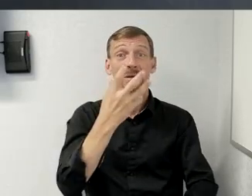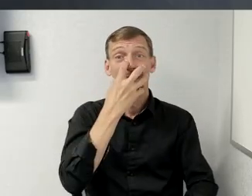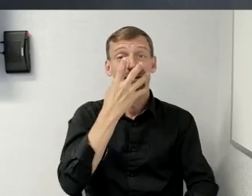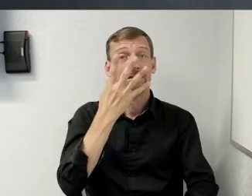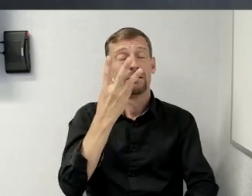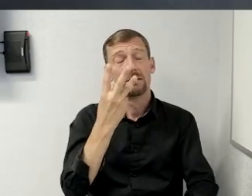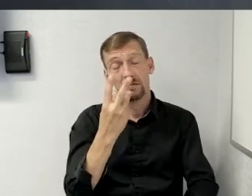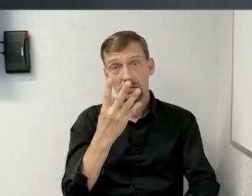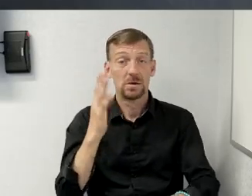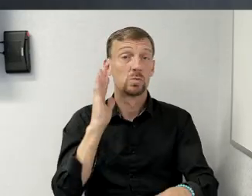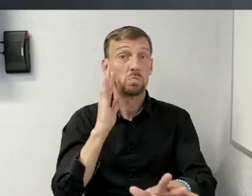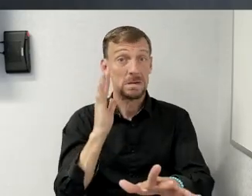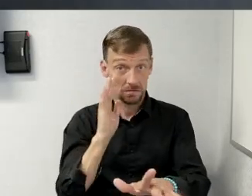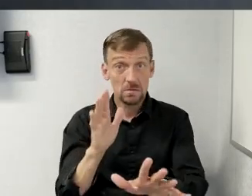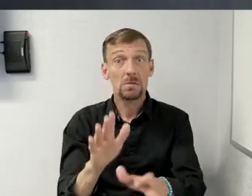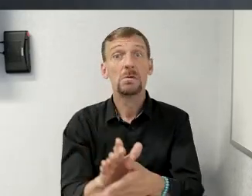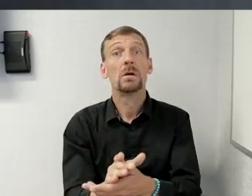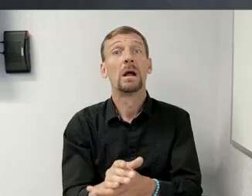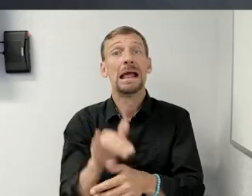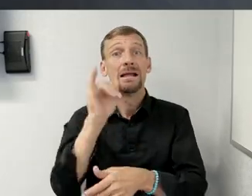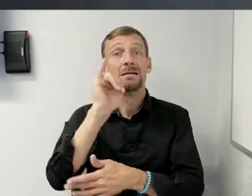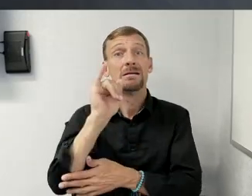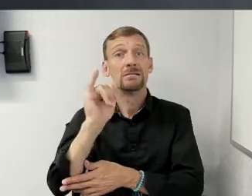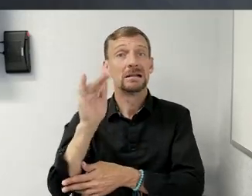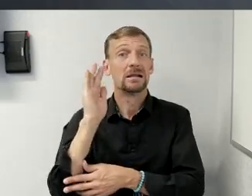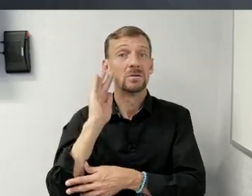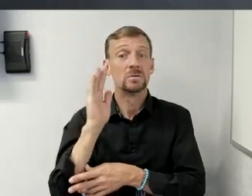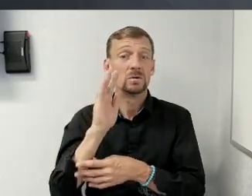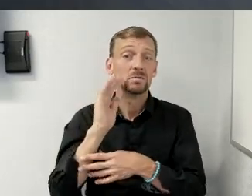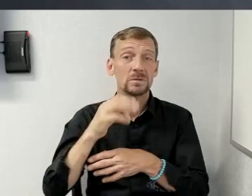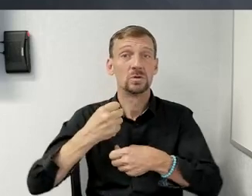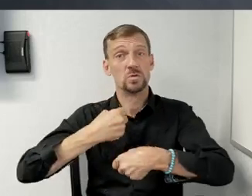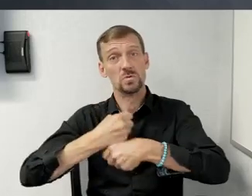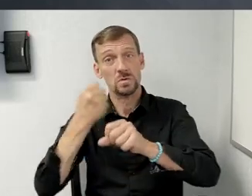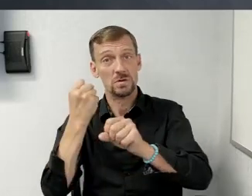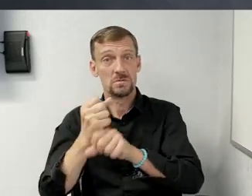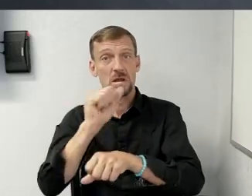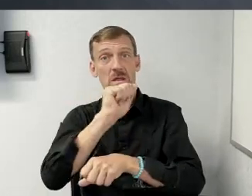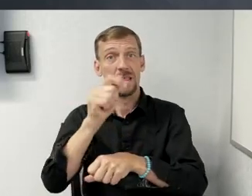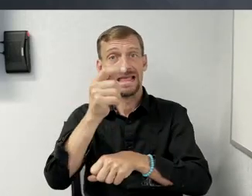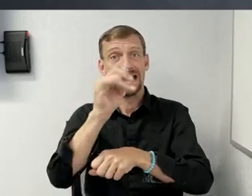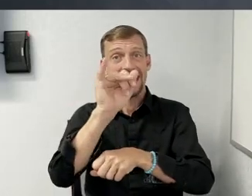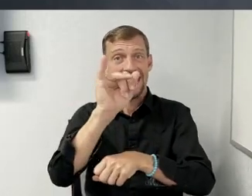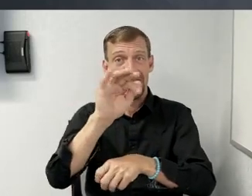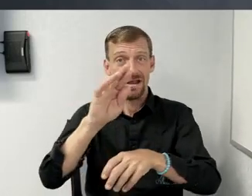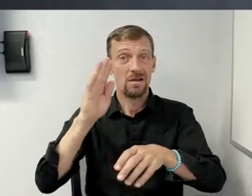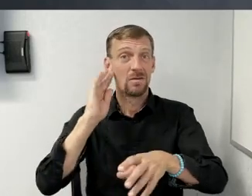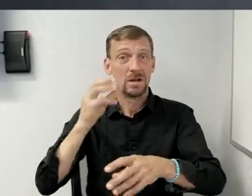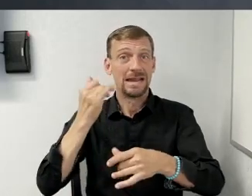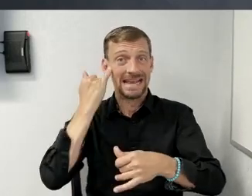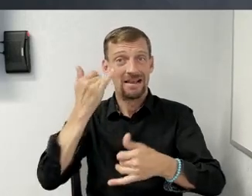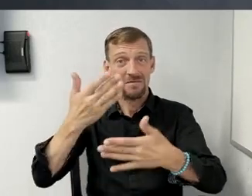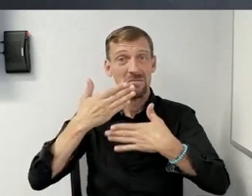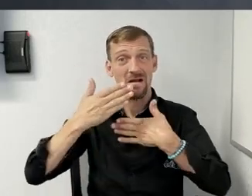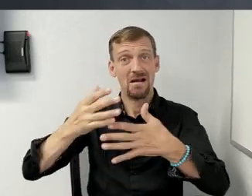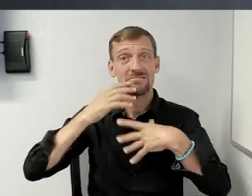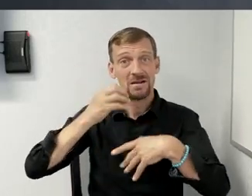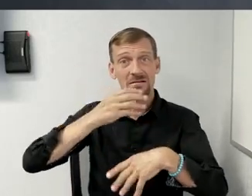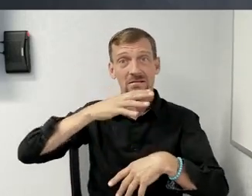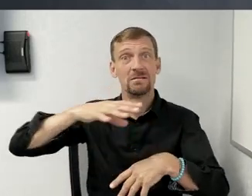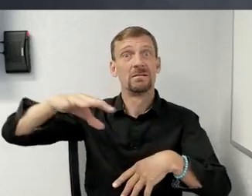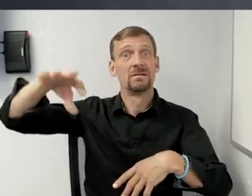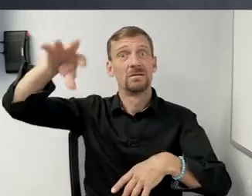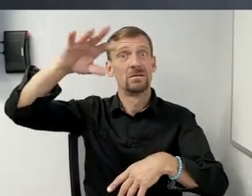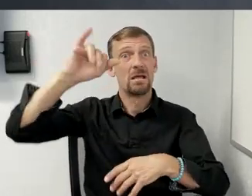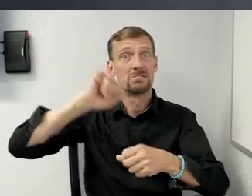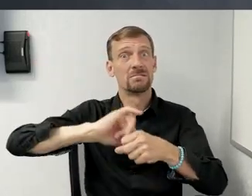anesthesia. That aerosolizes the virus, and so that creates a lot greater risk. So, and there's a lot